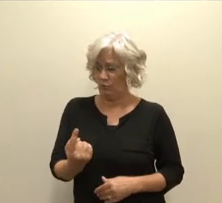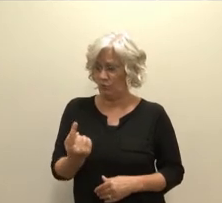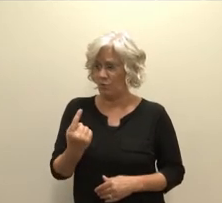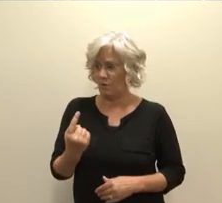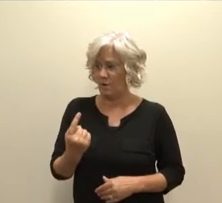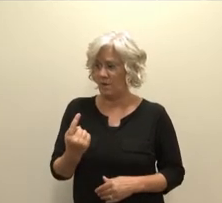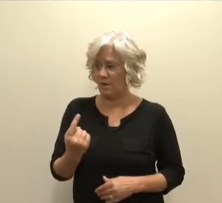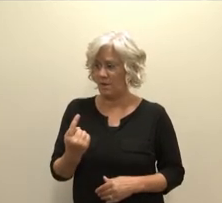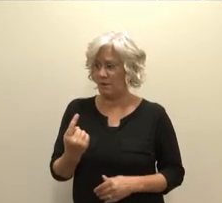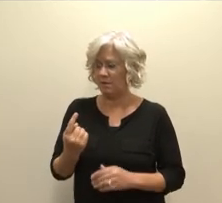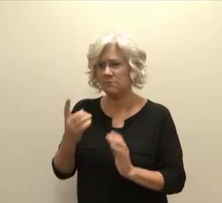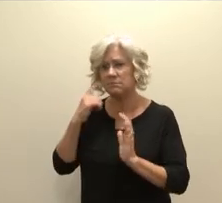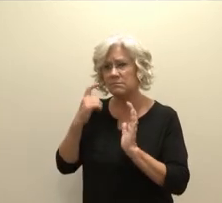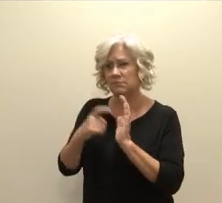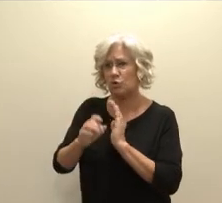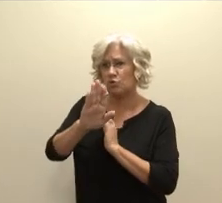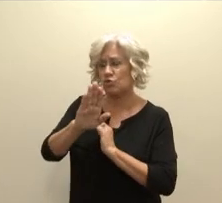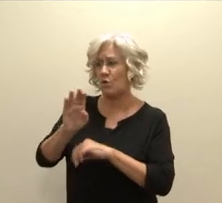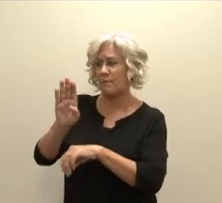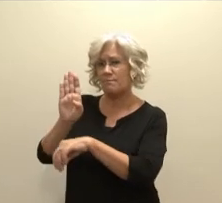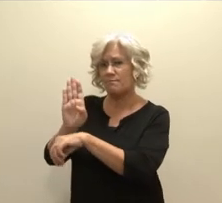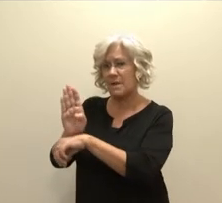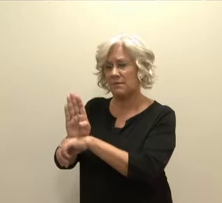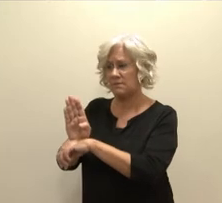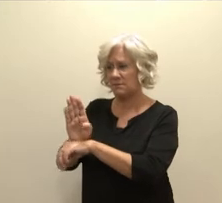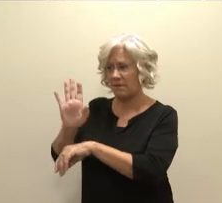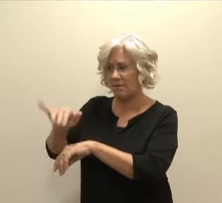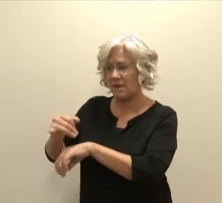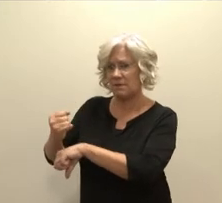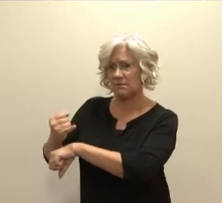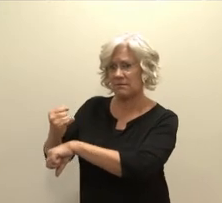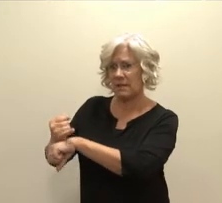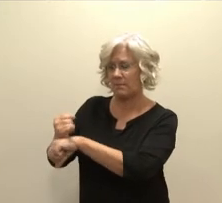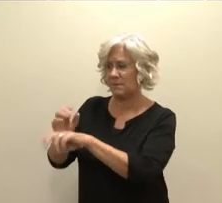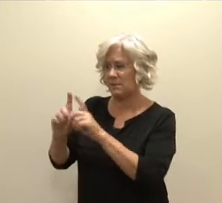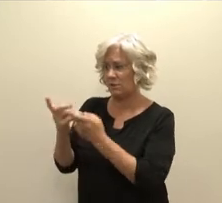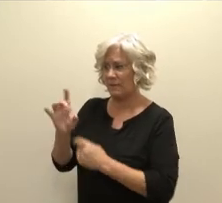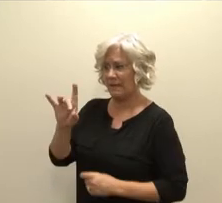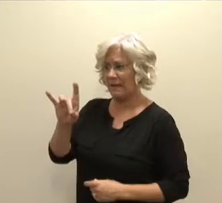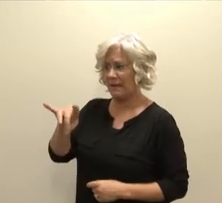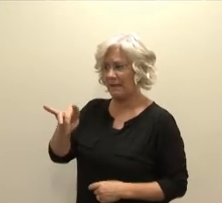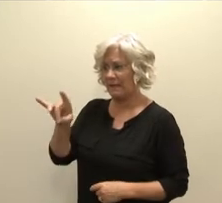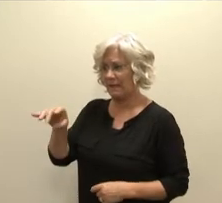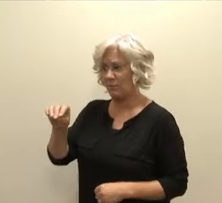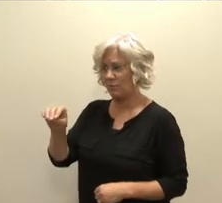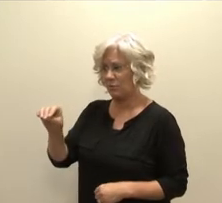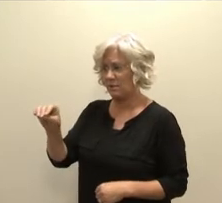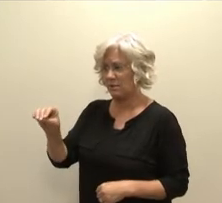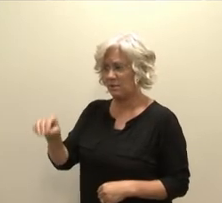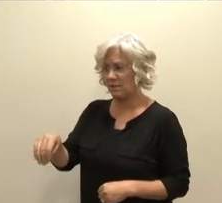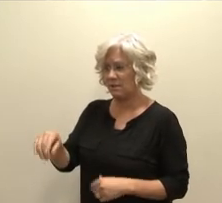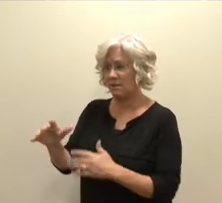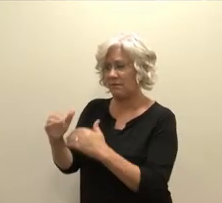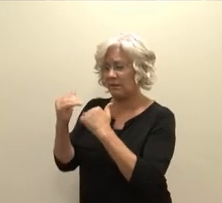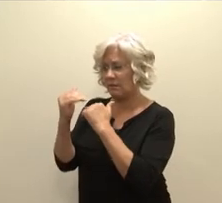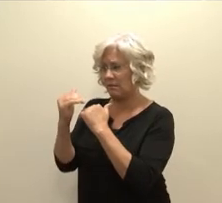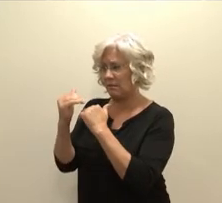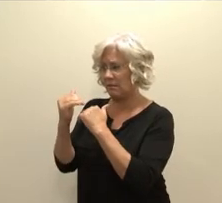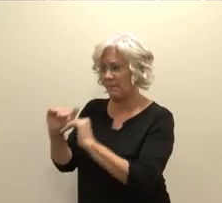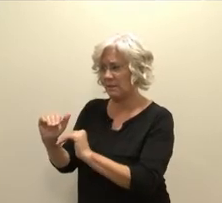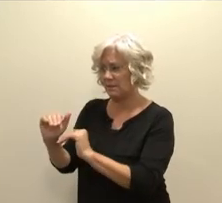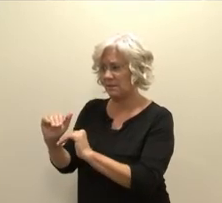at the campus in your district that was 88% low socioeconomic, high percentage of limited English proficient